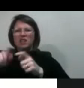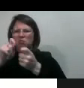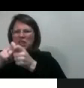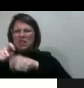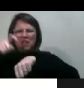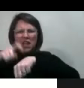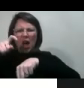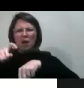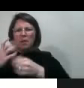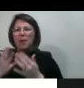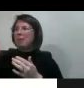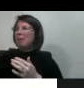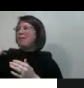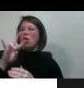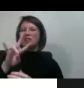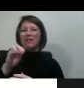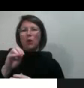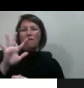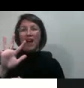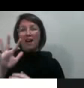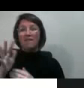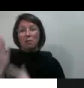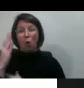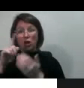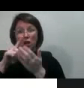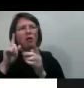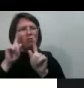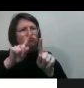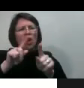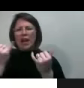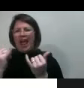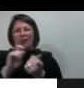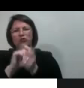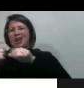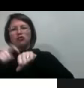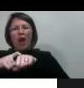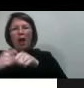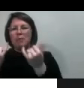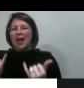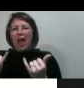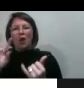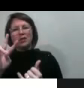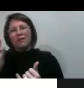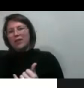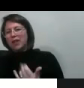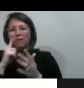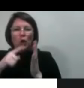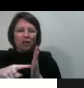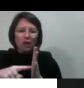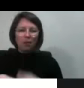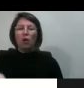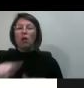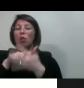7:15 or 6:55. So we strongly encourage you also to check the schedules and that's routes 9, 19,